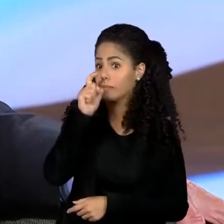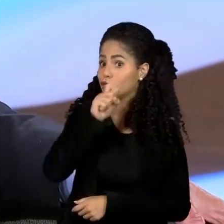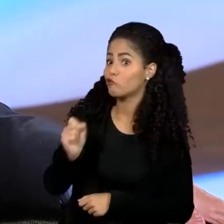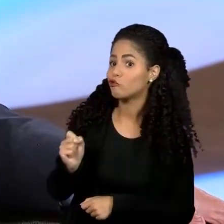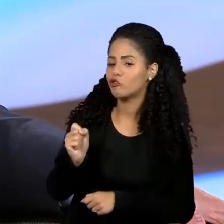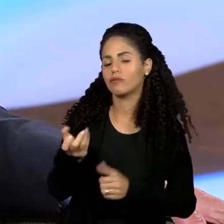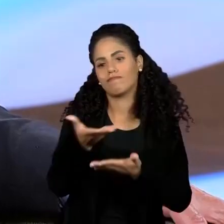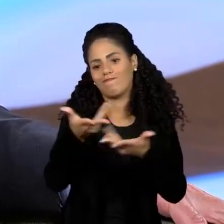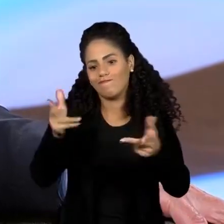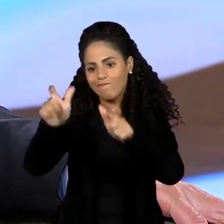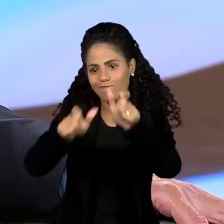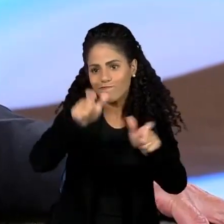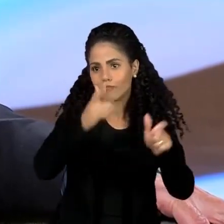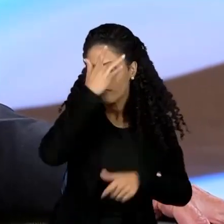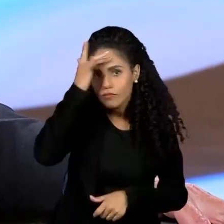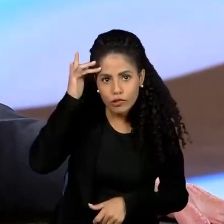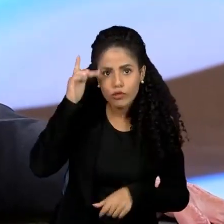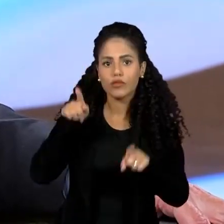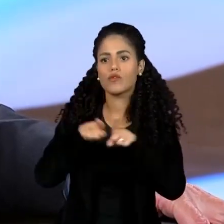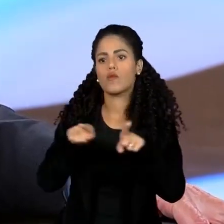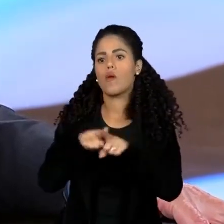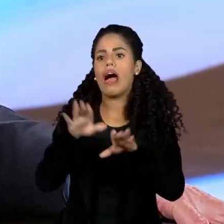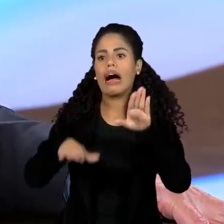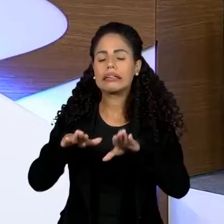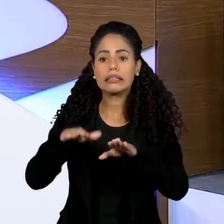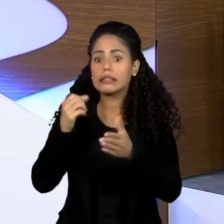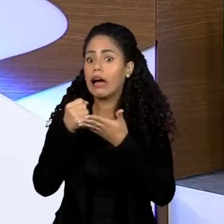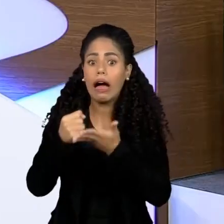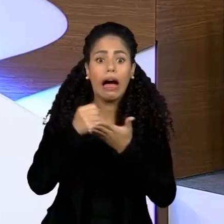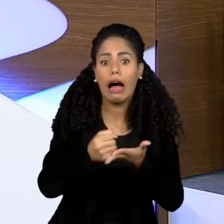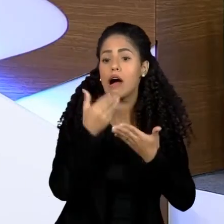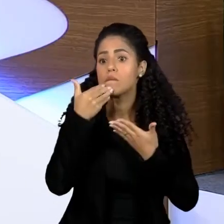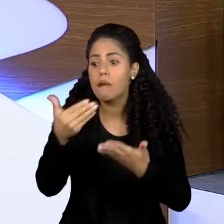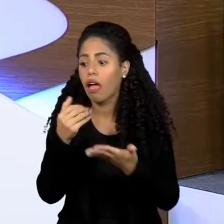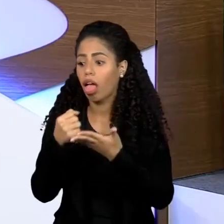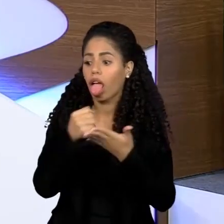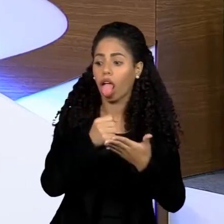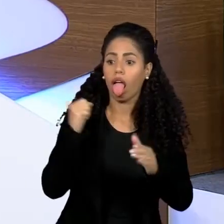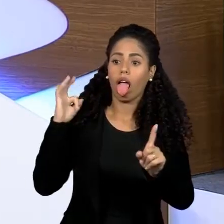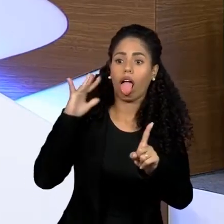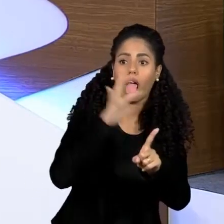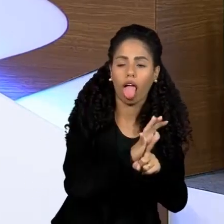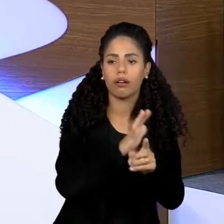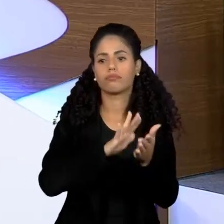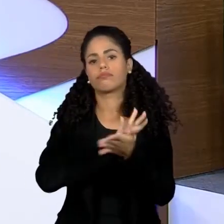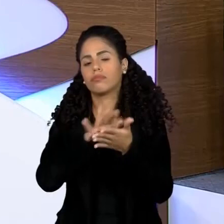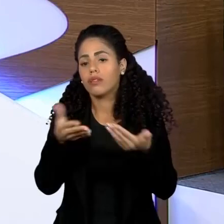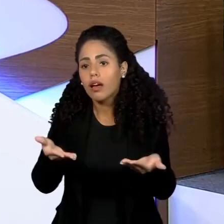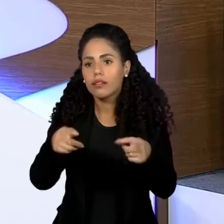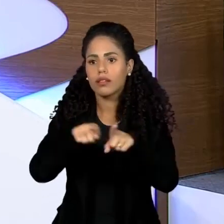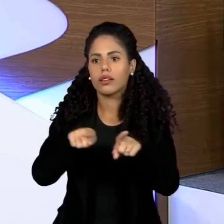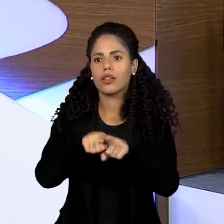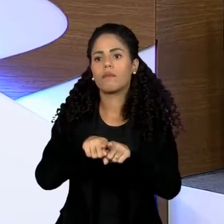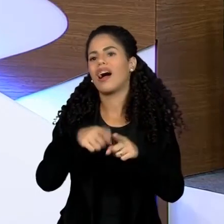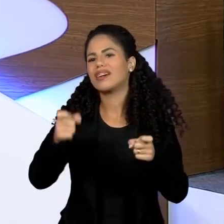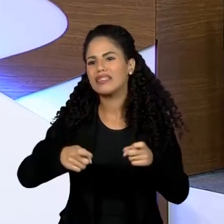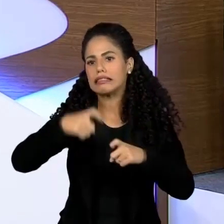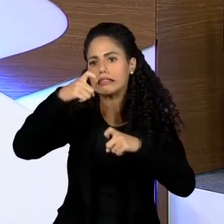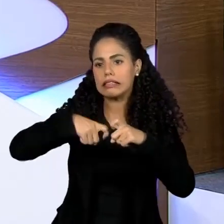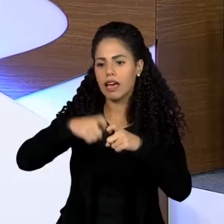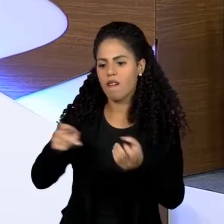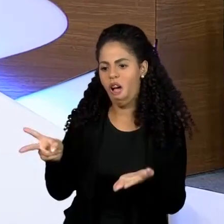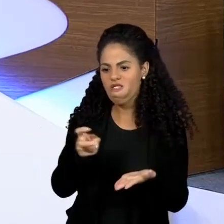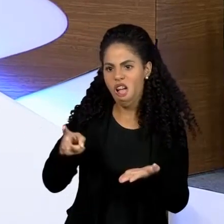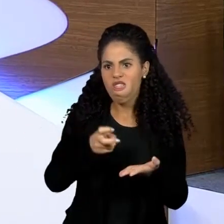libel somebody, you can't cry fire in a crowded theater, child pornography. We know that we have